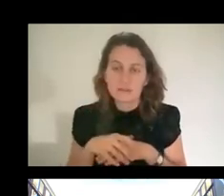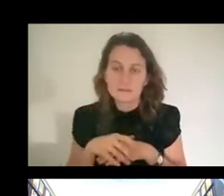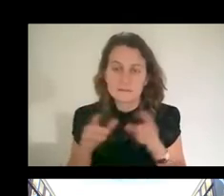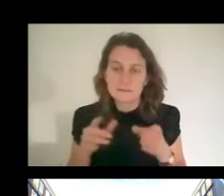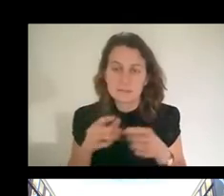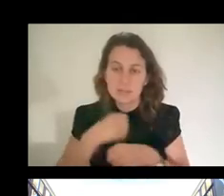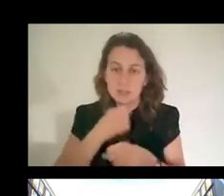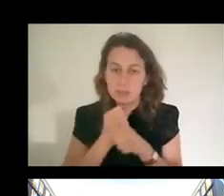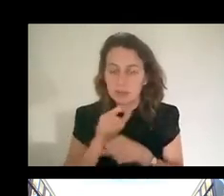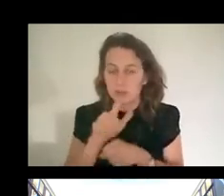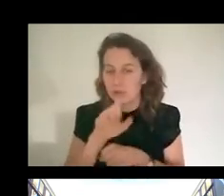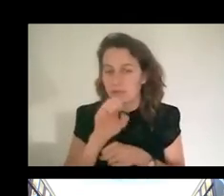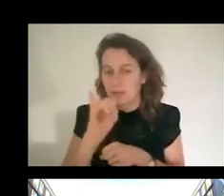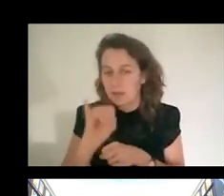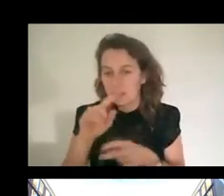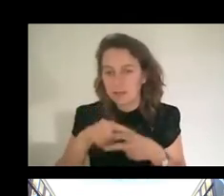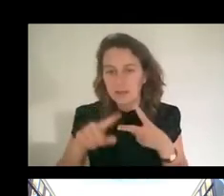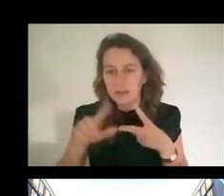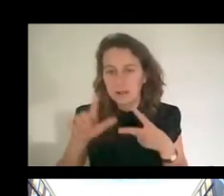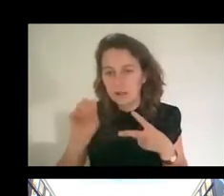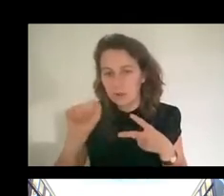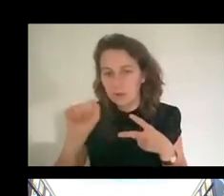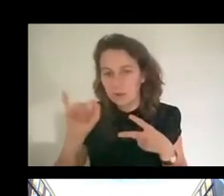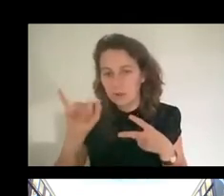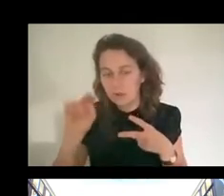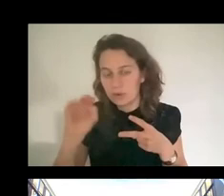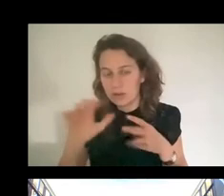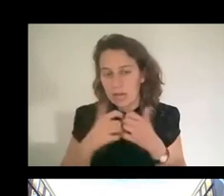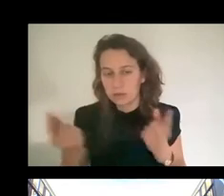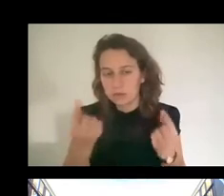created by Lei and Lorraine. So please tell us more about how you decided to do this.